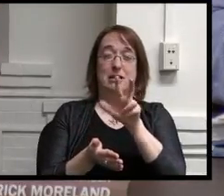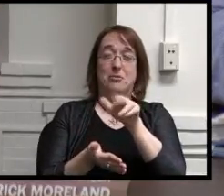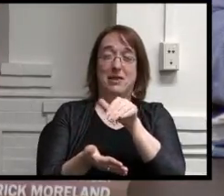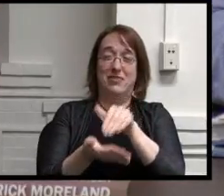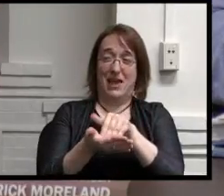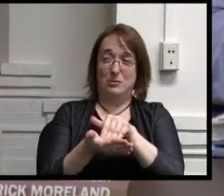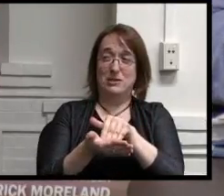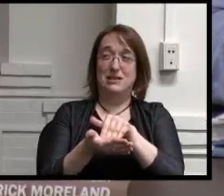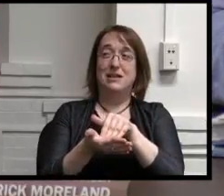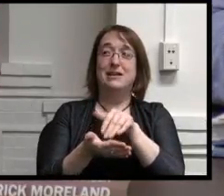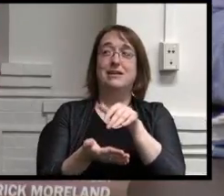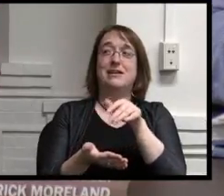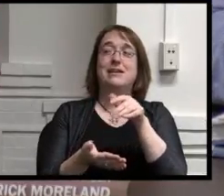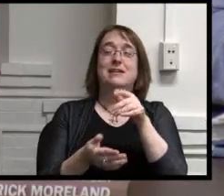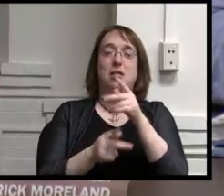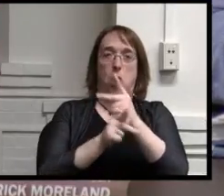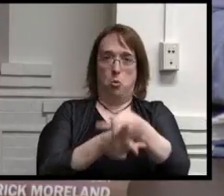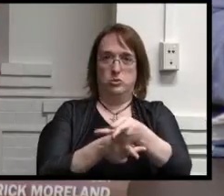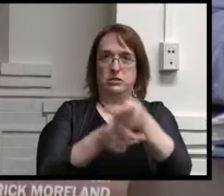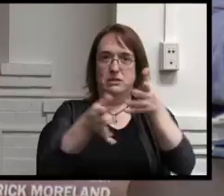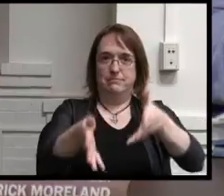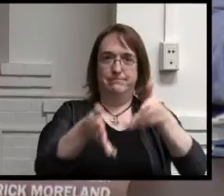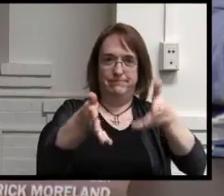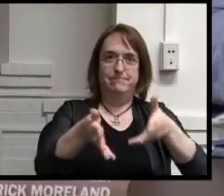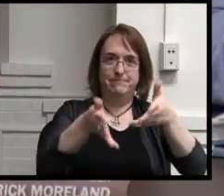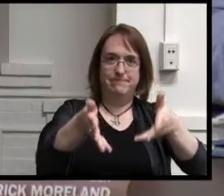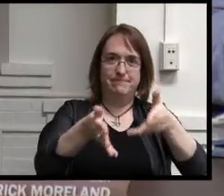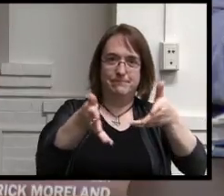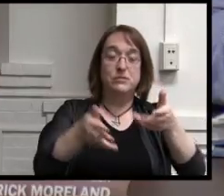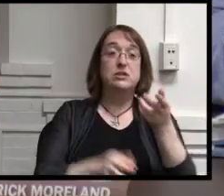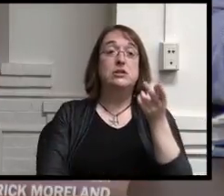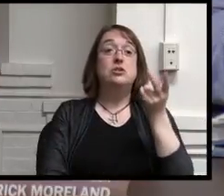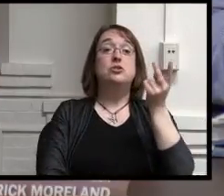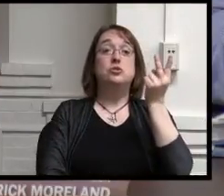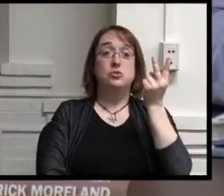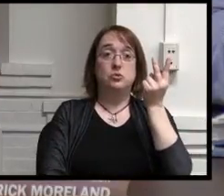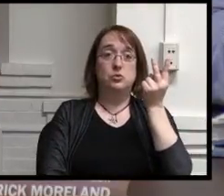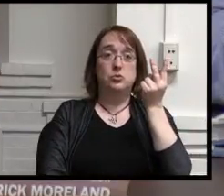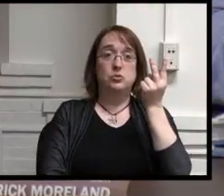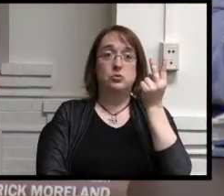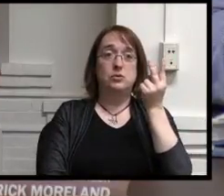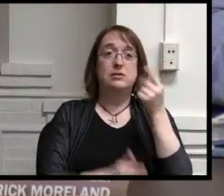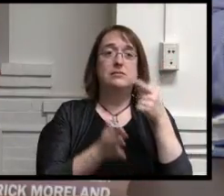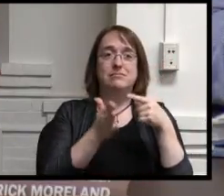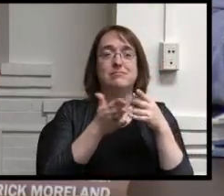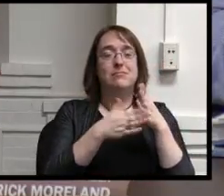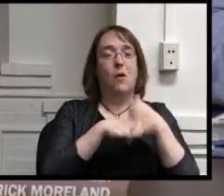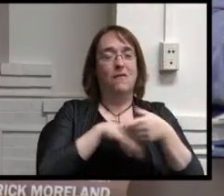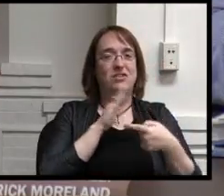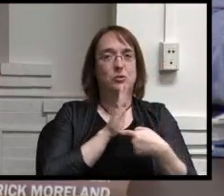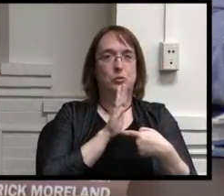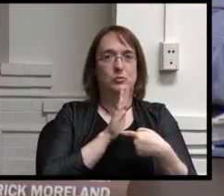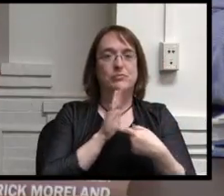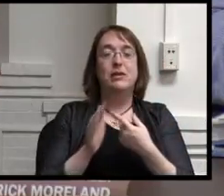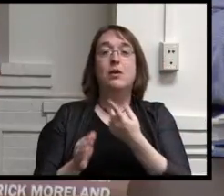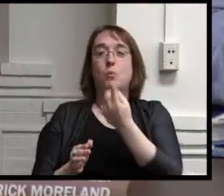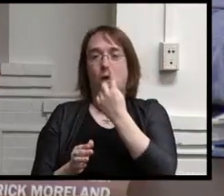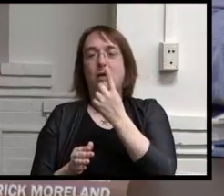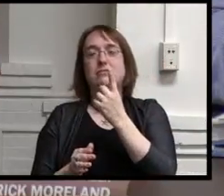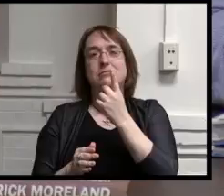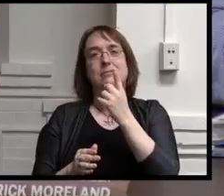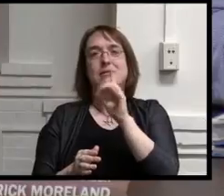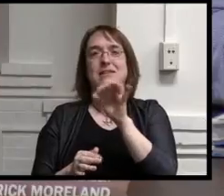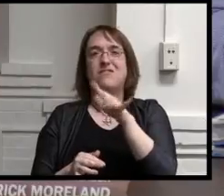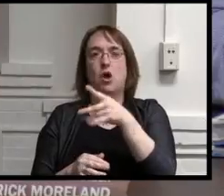$3,863,600 in outstanding loans. 2 of the loans had payments that were overdue, and 1 loan is in default and